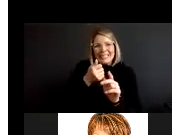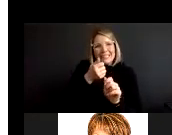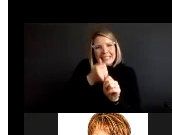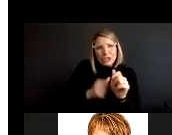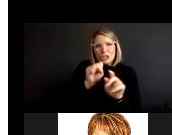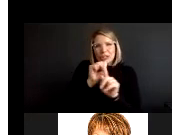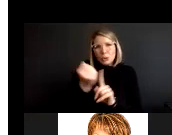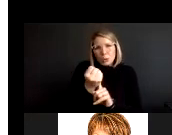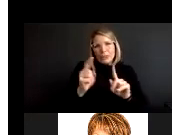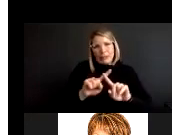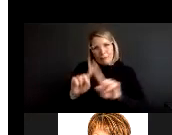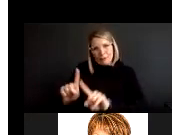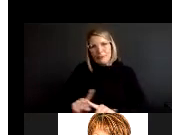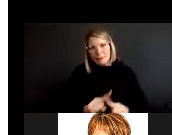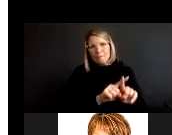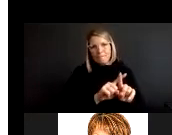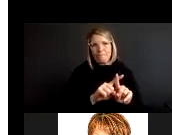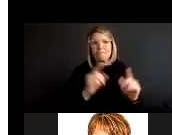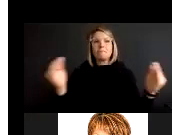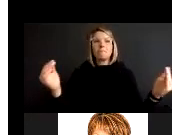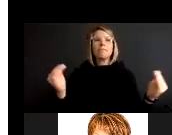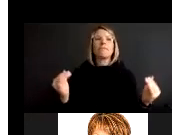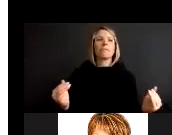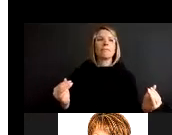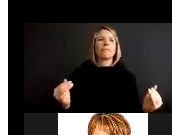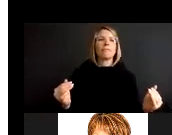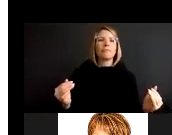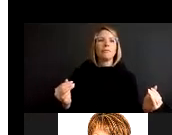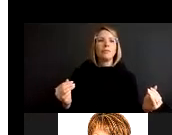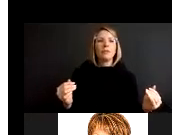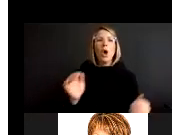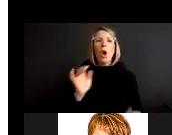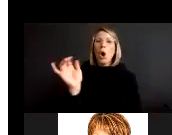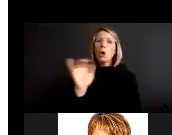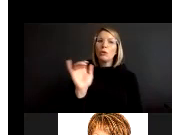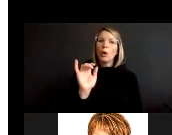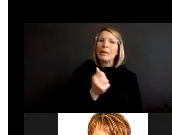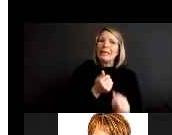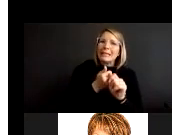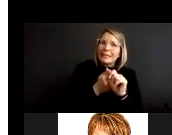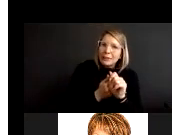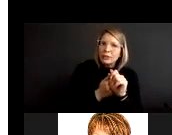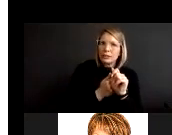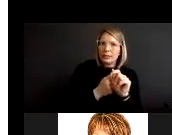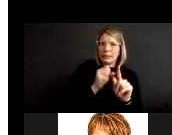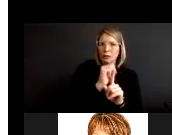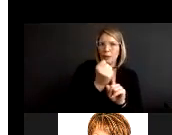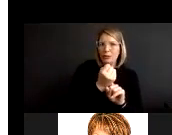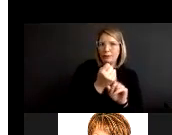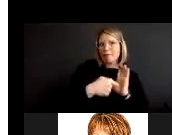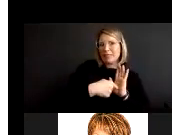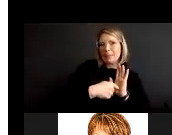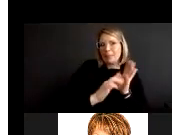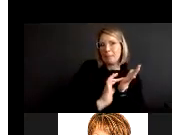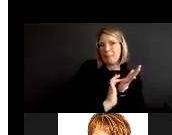So, and each of them have, I guess, different thresholds or different requirements. So